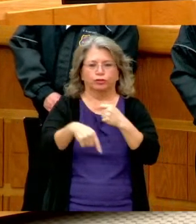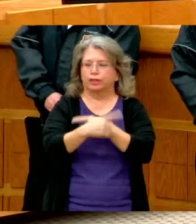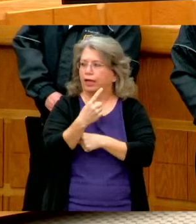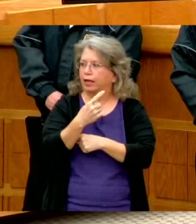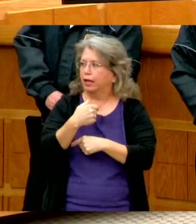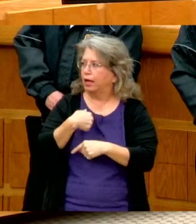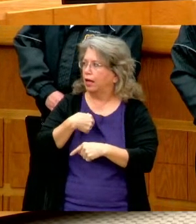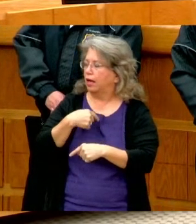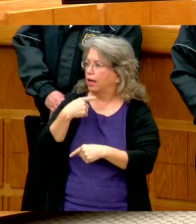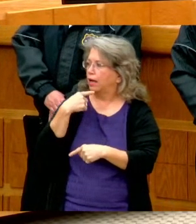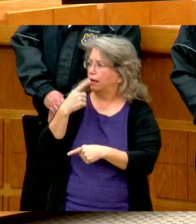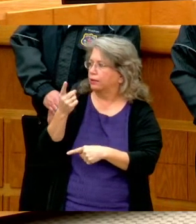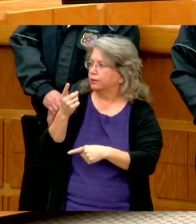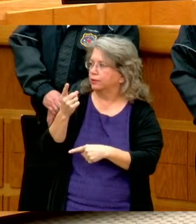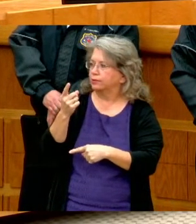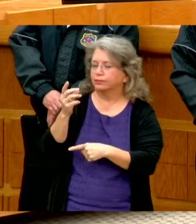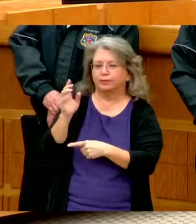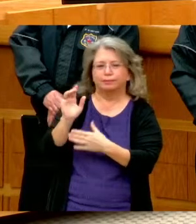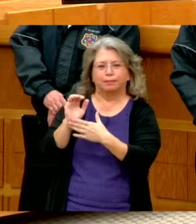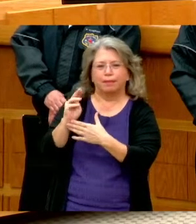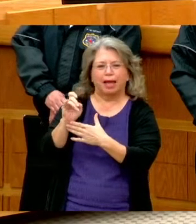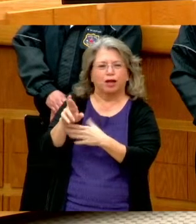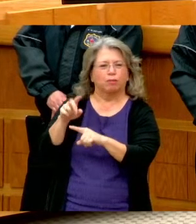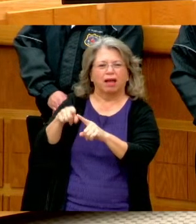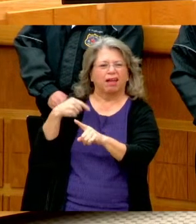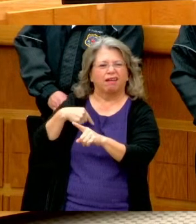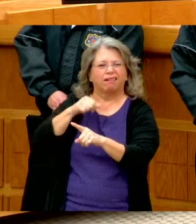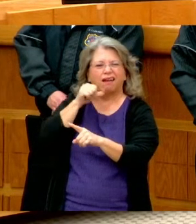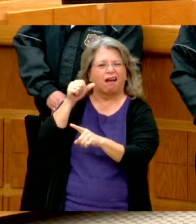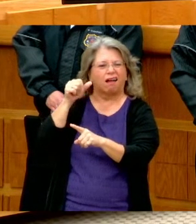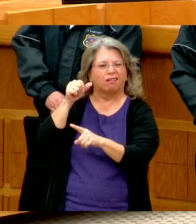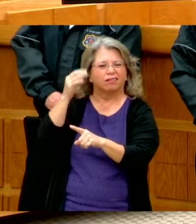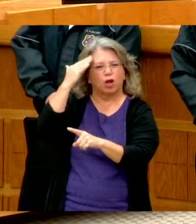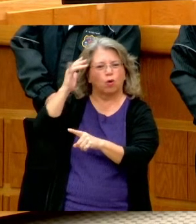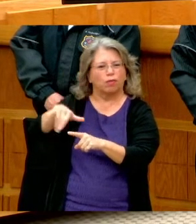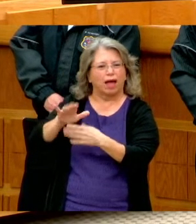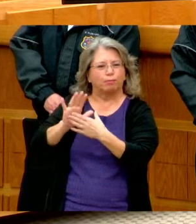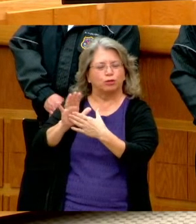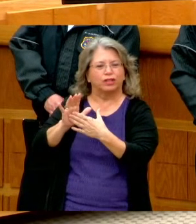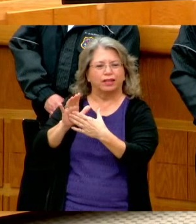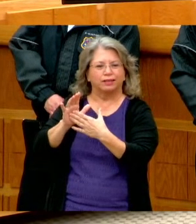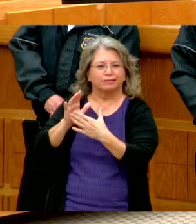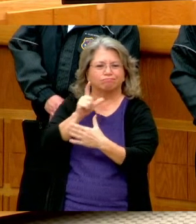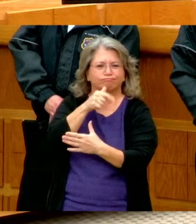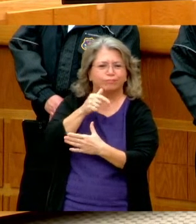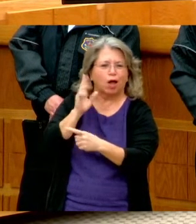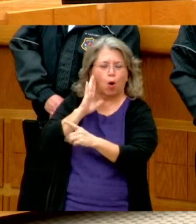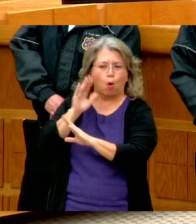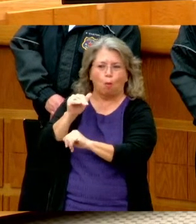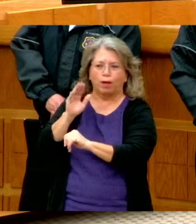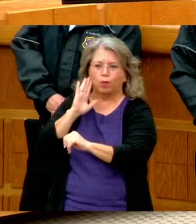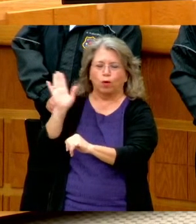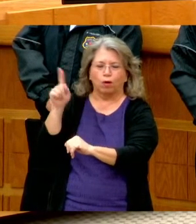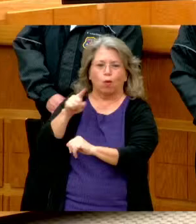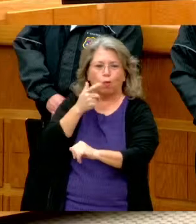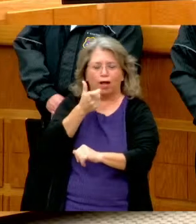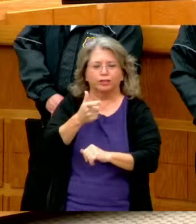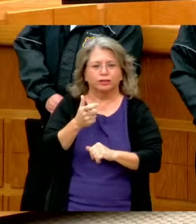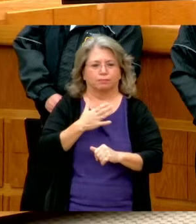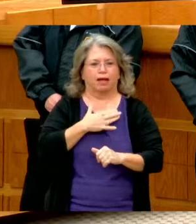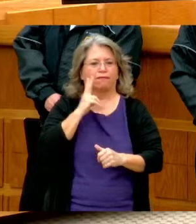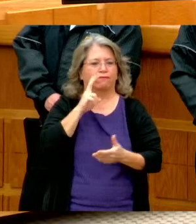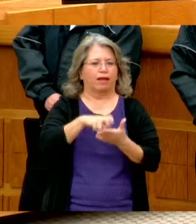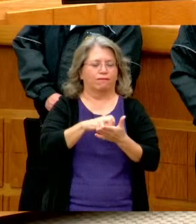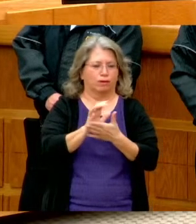didn't know the movie, so I'm disappointed. But I hope he goes and watches it. It's one of my favorites. And it's a